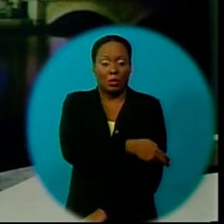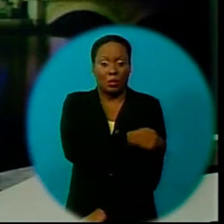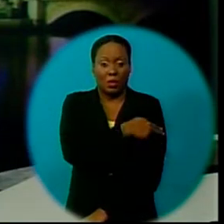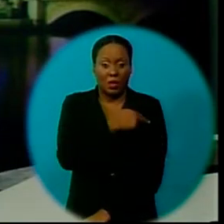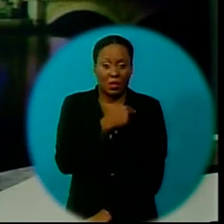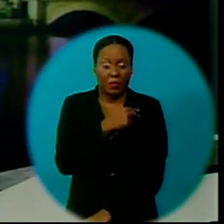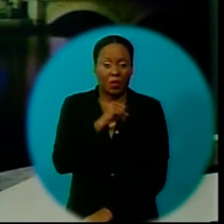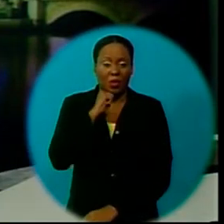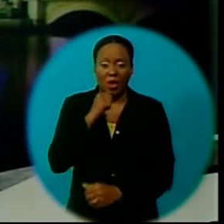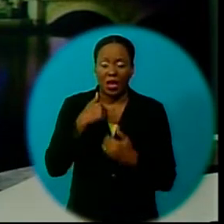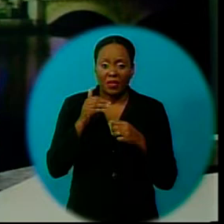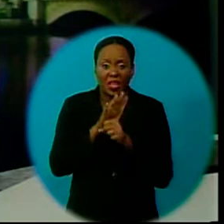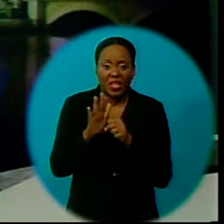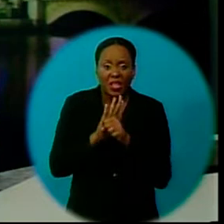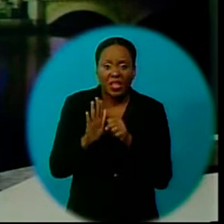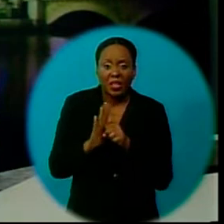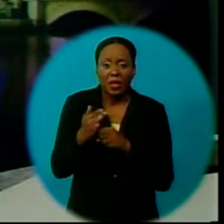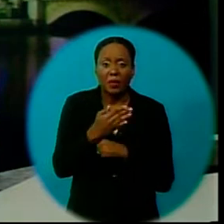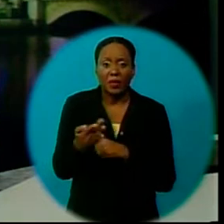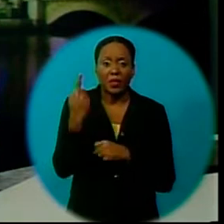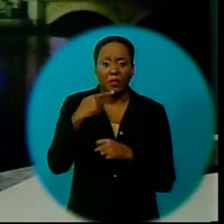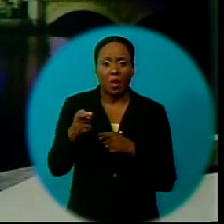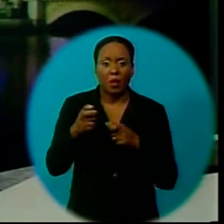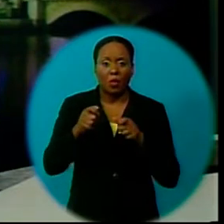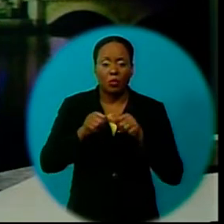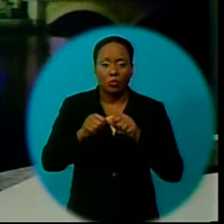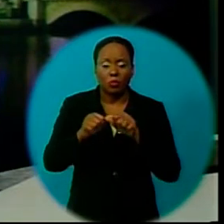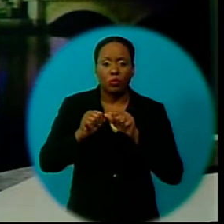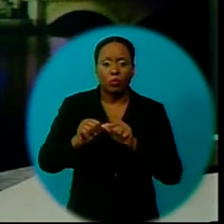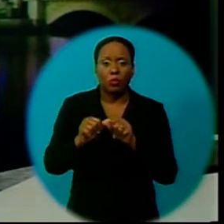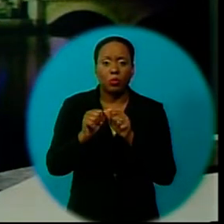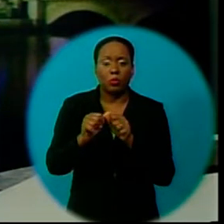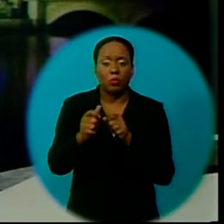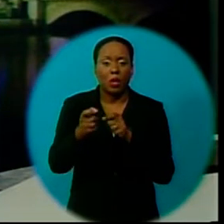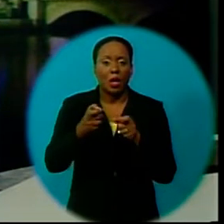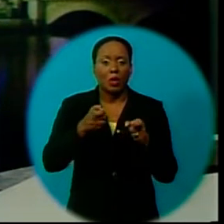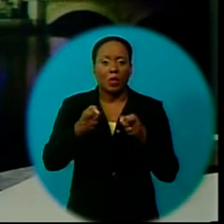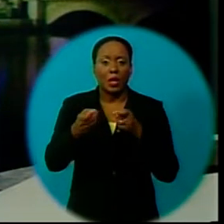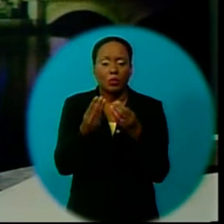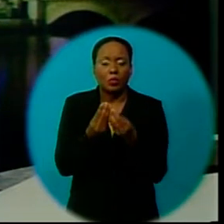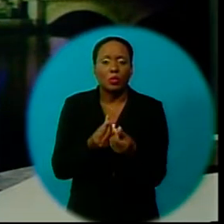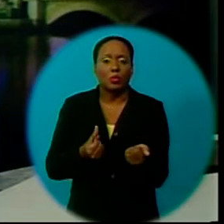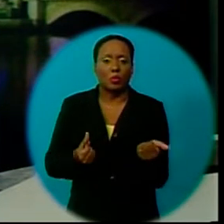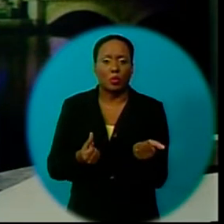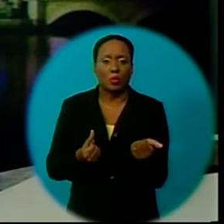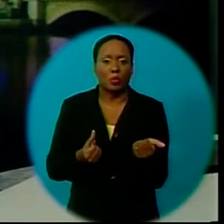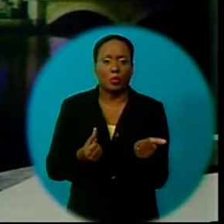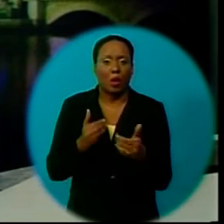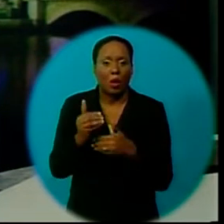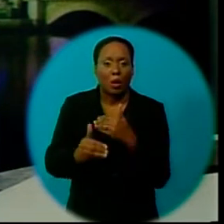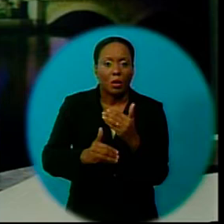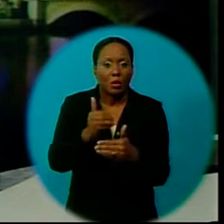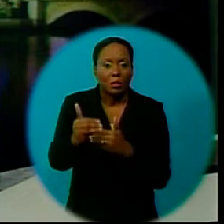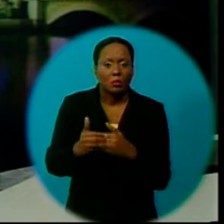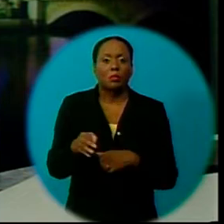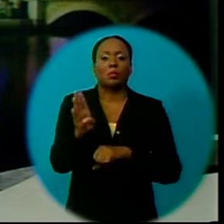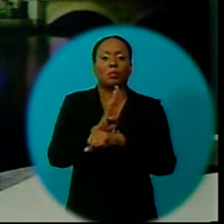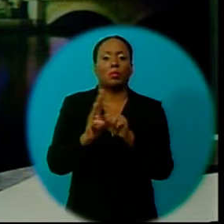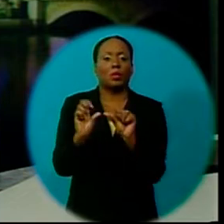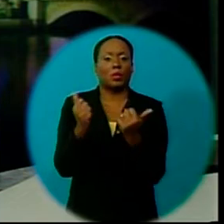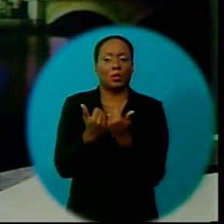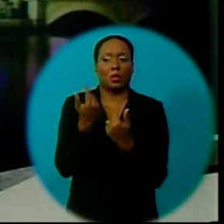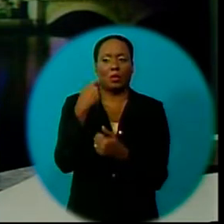of supplies at the Queen Elizabeth Hospital is putting doctors and patients at risk. That's the claim from the Barbados Association of